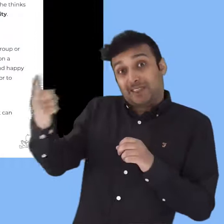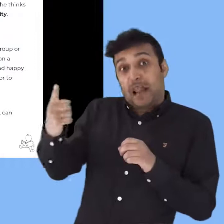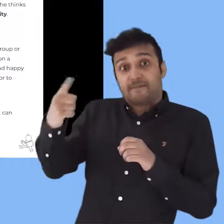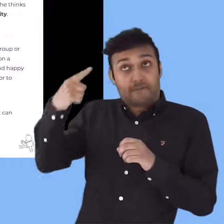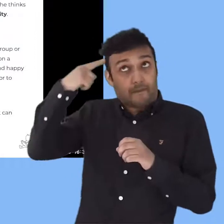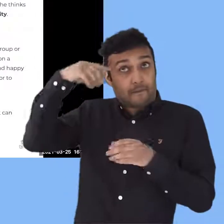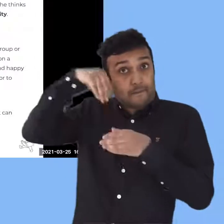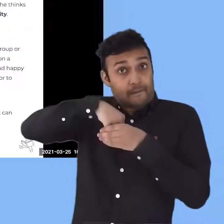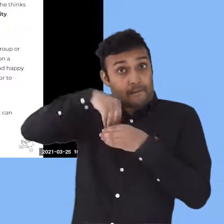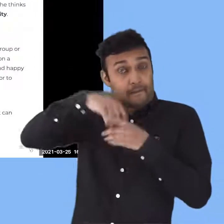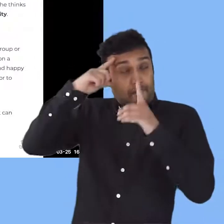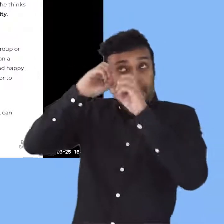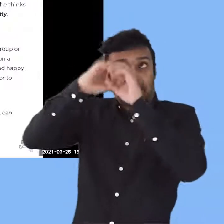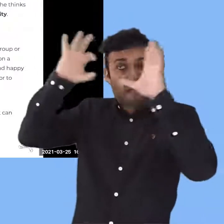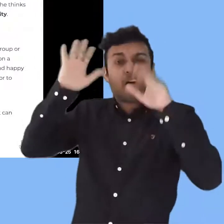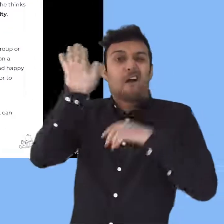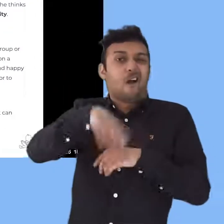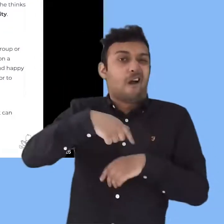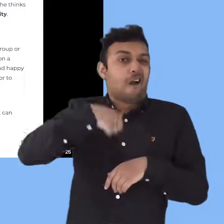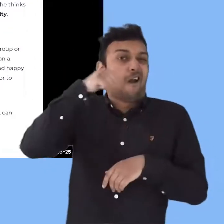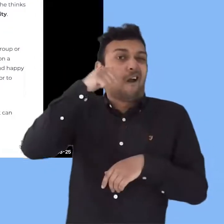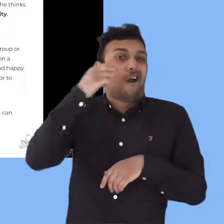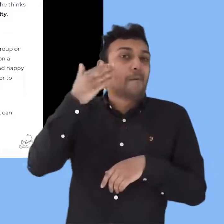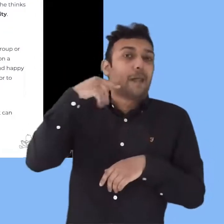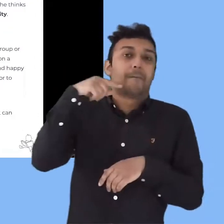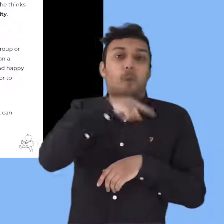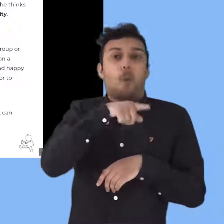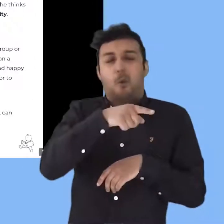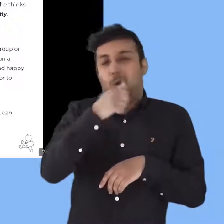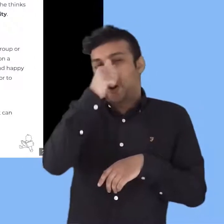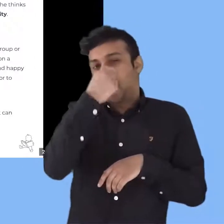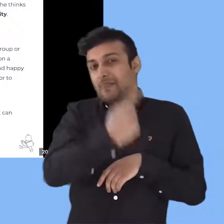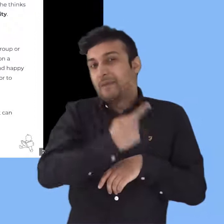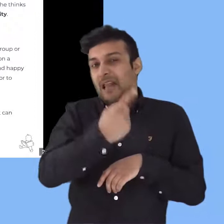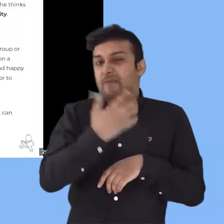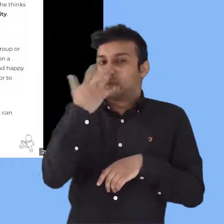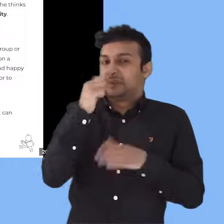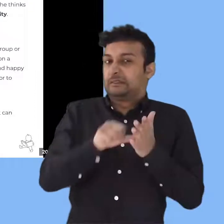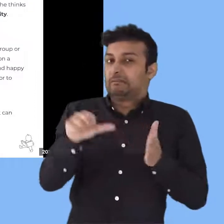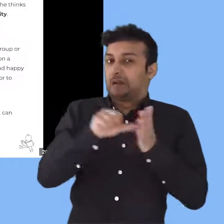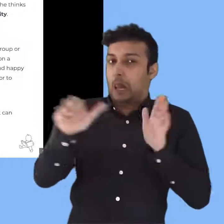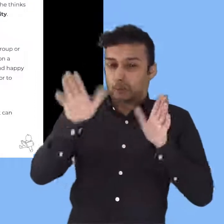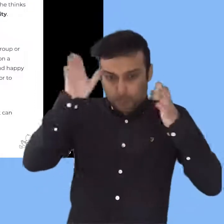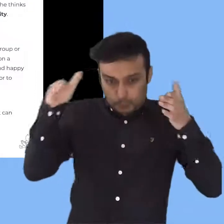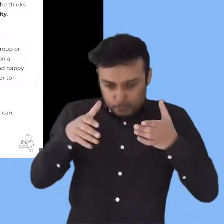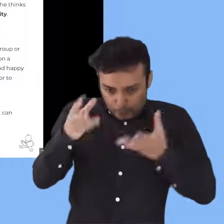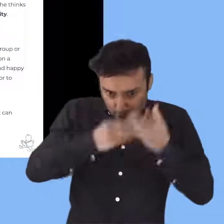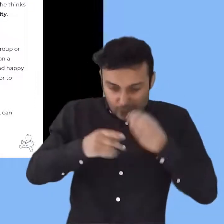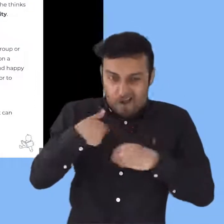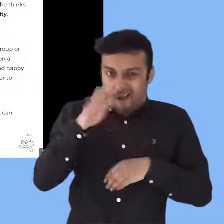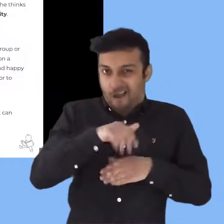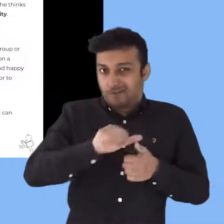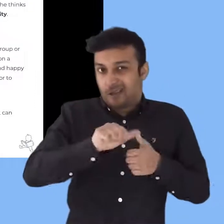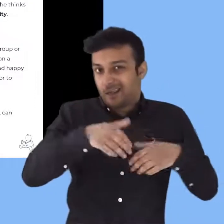difficulty in concentrating and that they like physical activity. Now, Several days later, Joe is still occupied with the